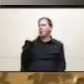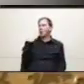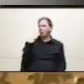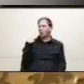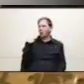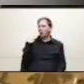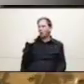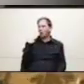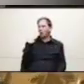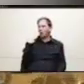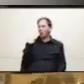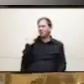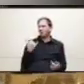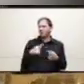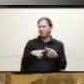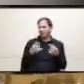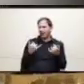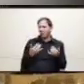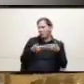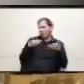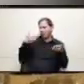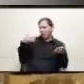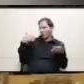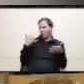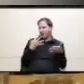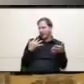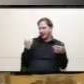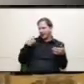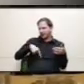to just say between today and that time?